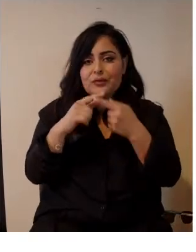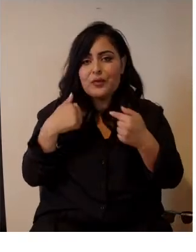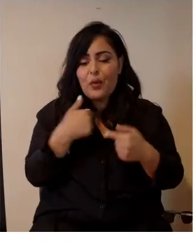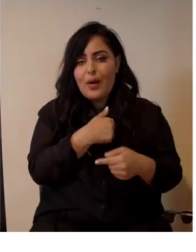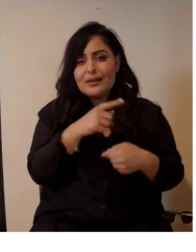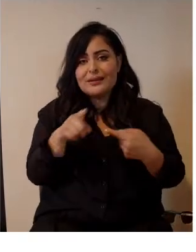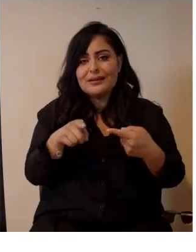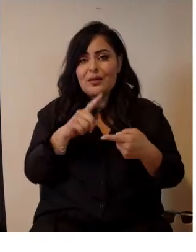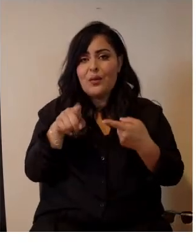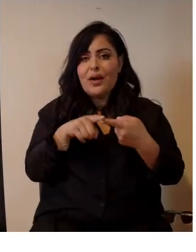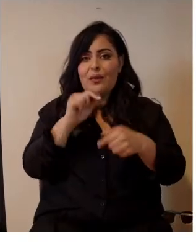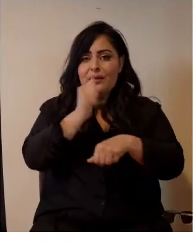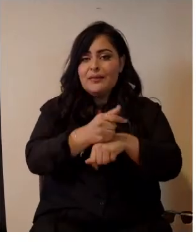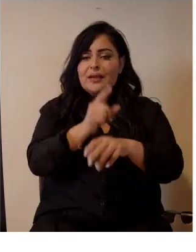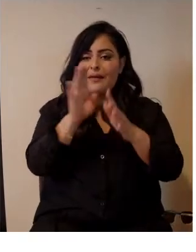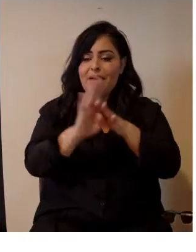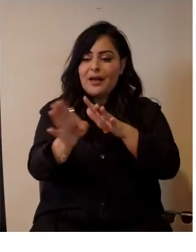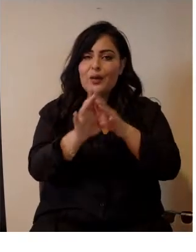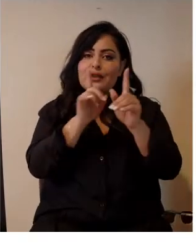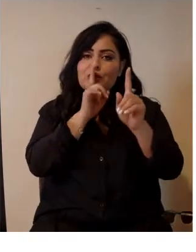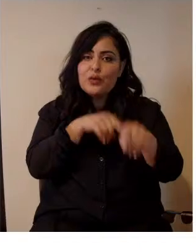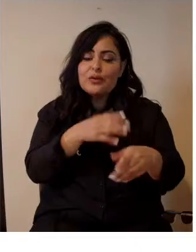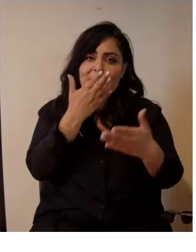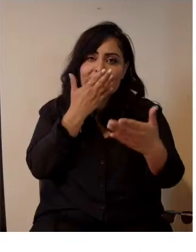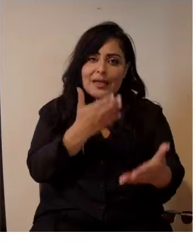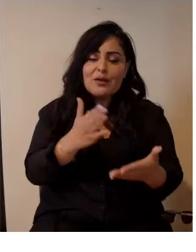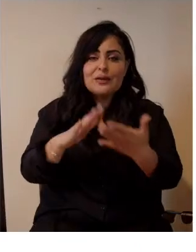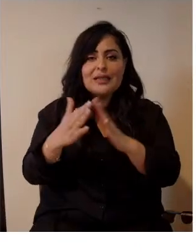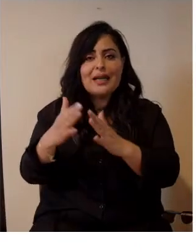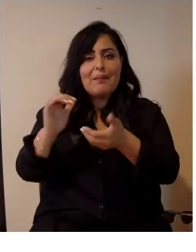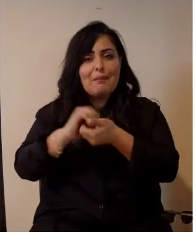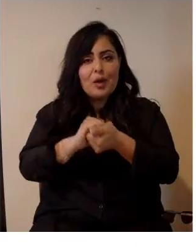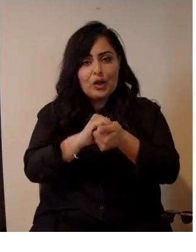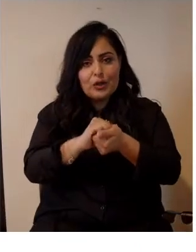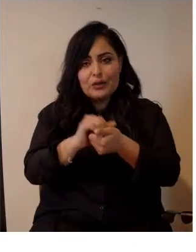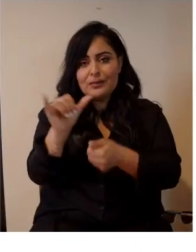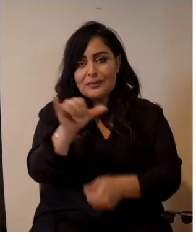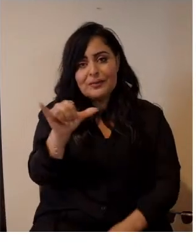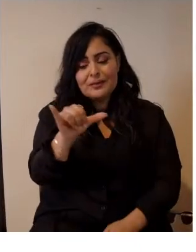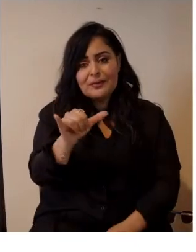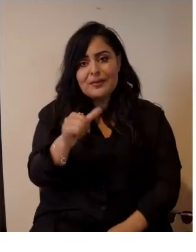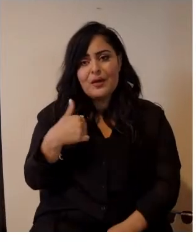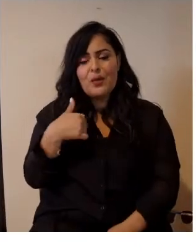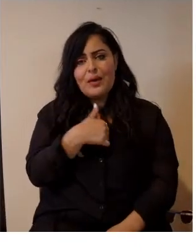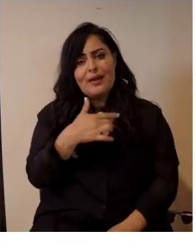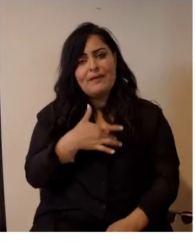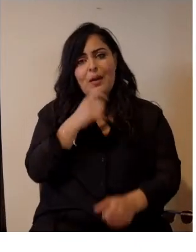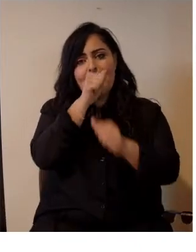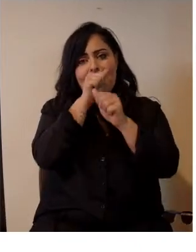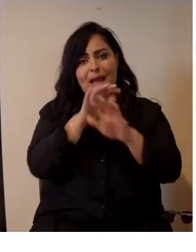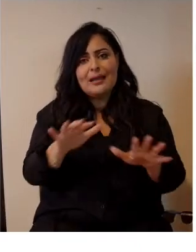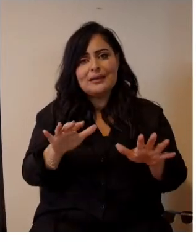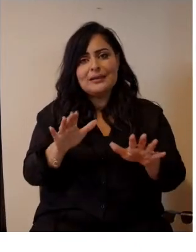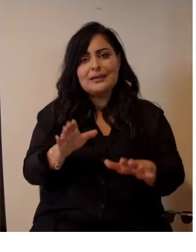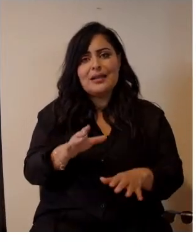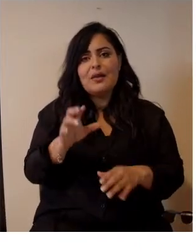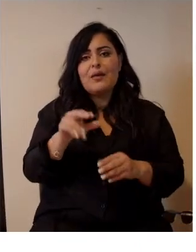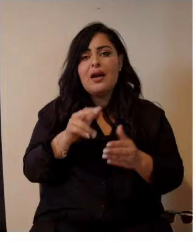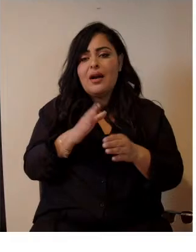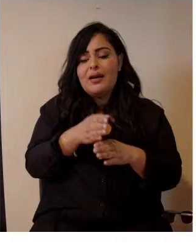orders. I want to thank all of our city partners. We're very blessed. If we look at our neighbors to the